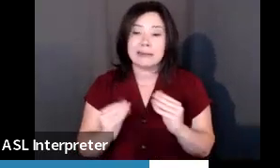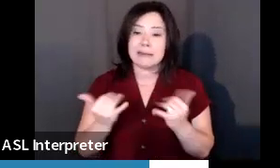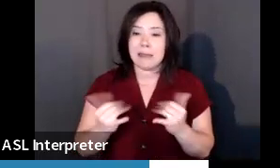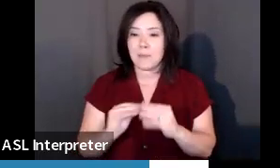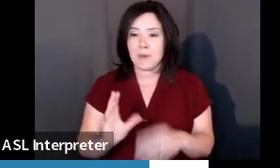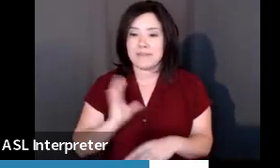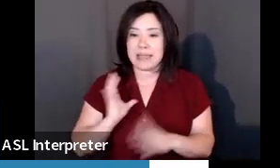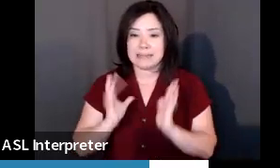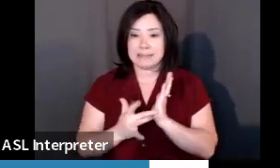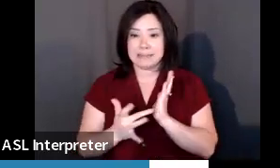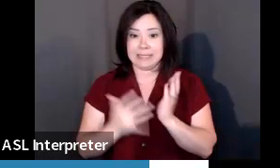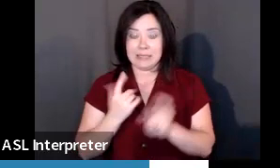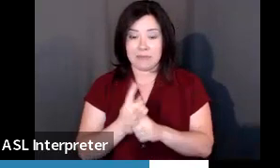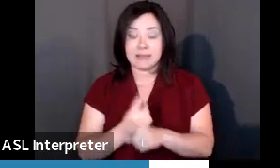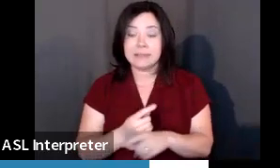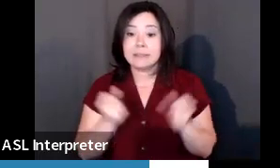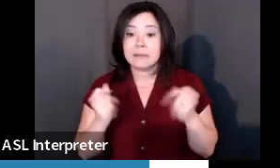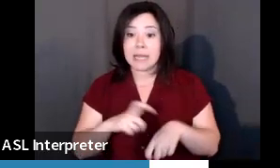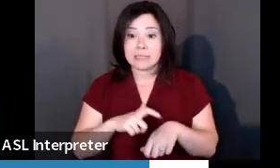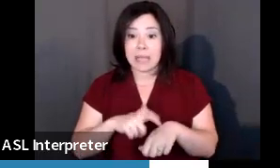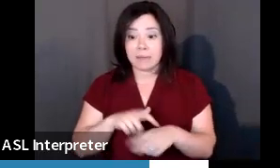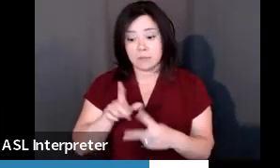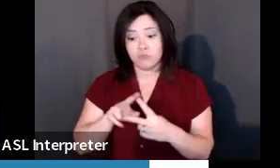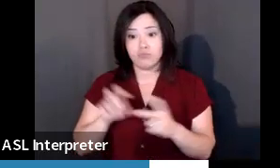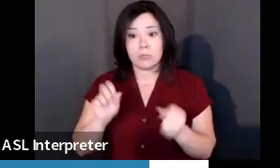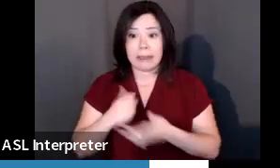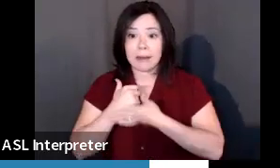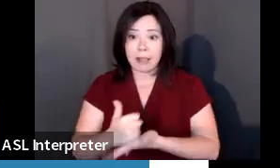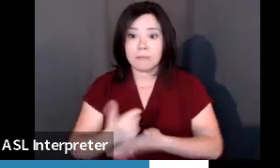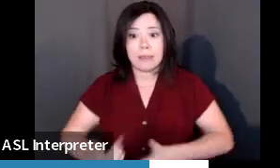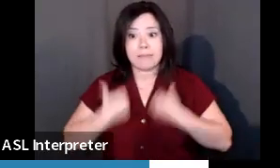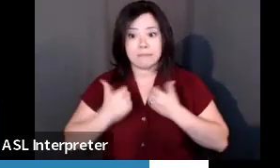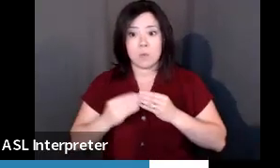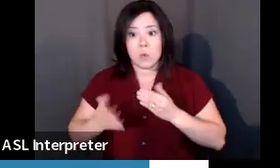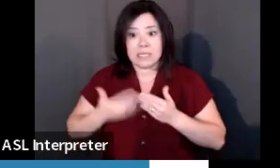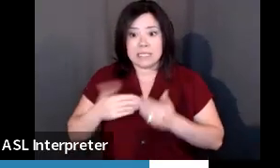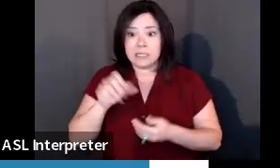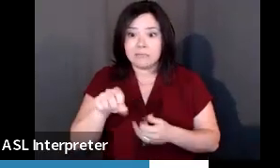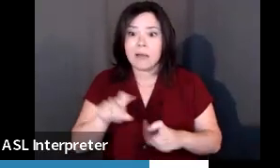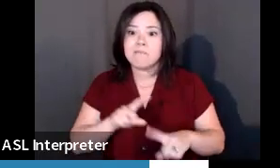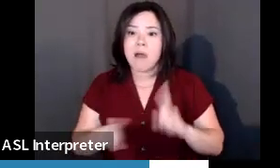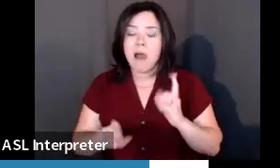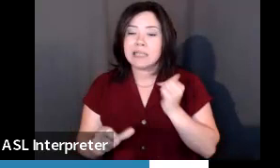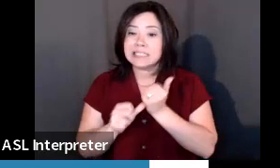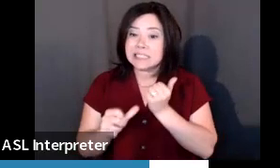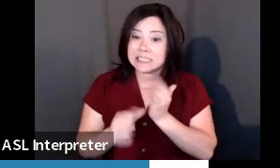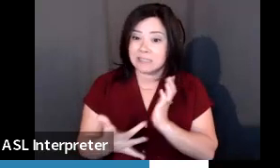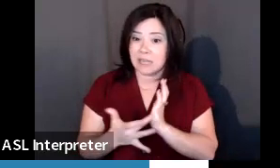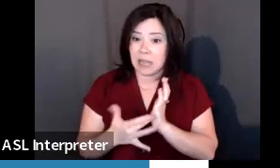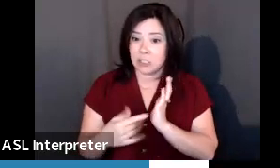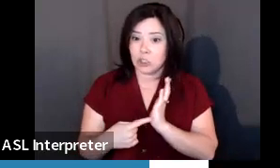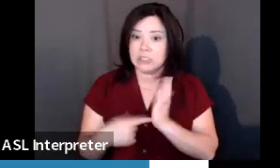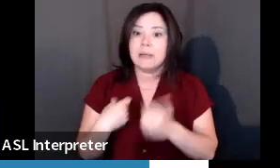pieces of technology, they can often make things easier for many people, but assistive technology often makes